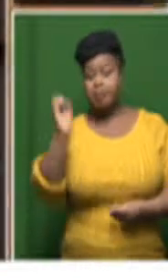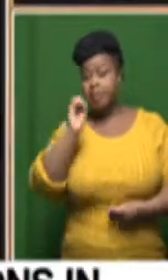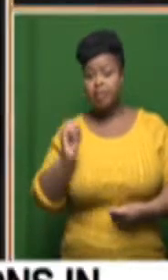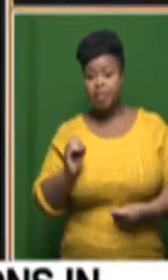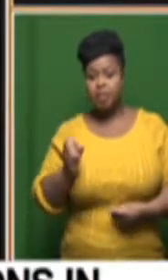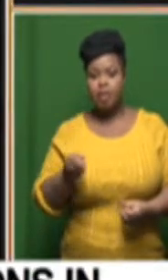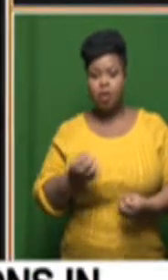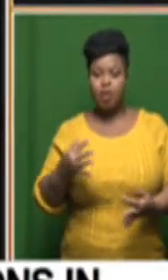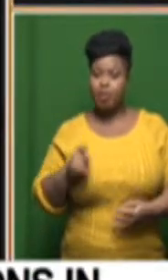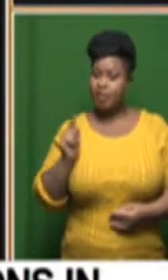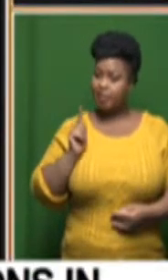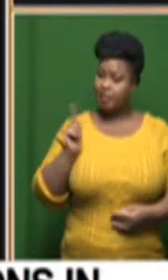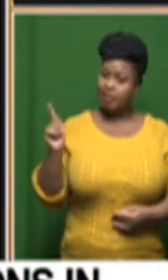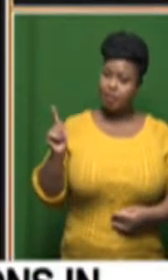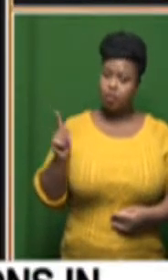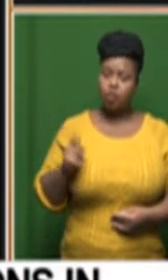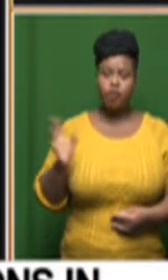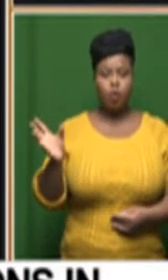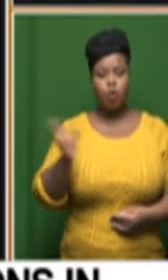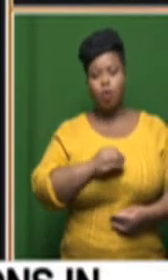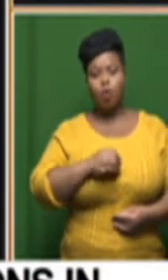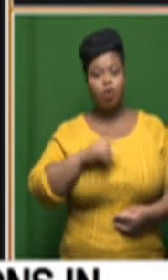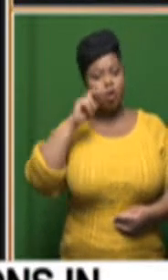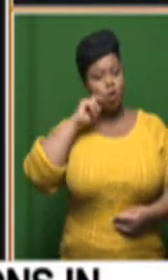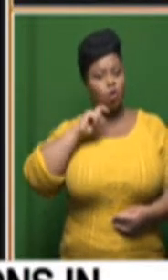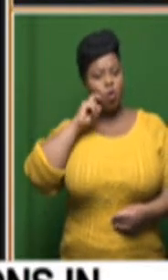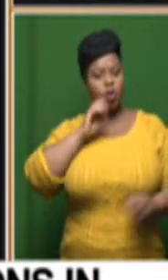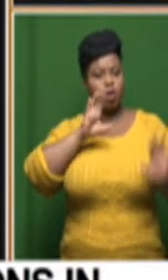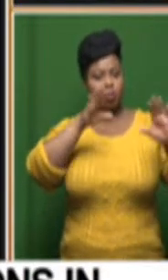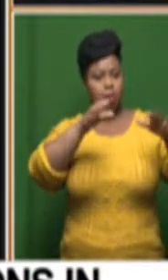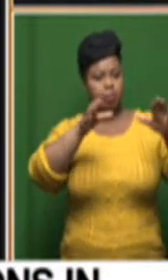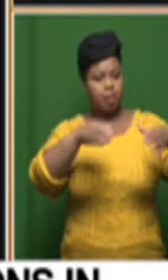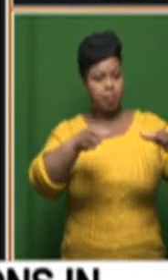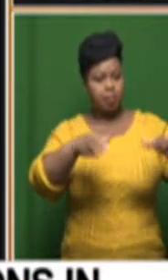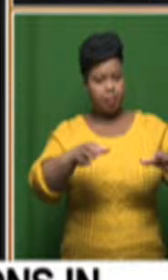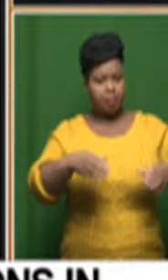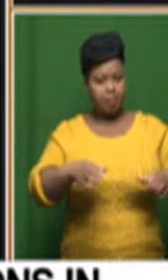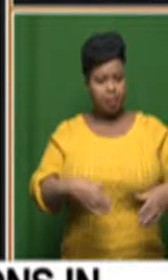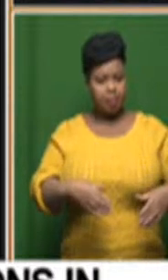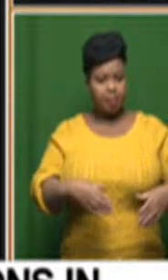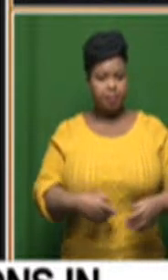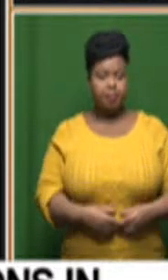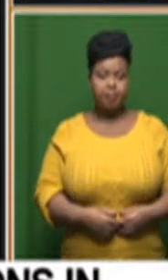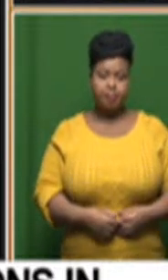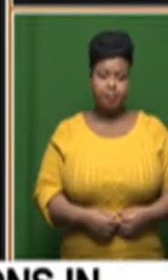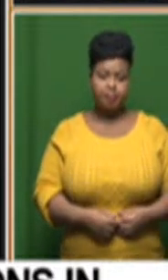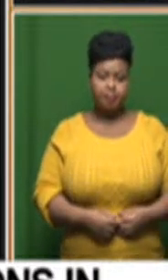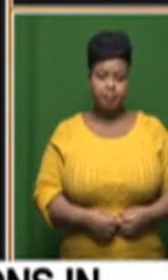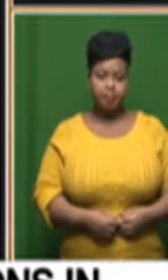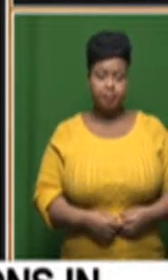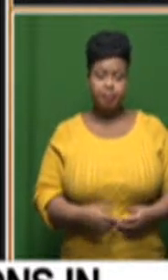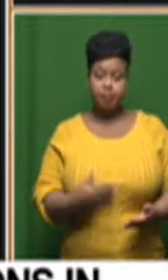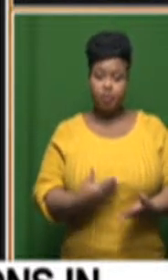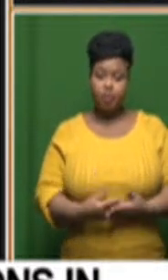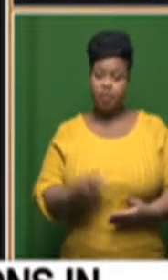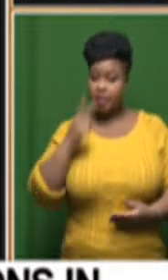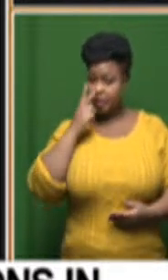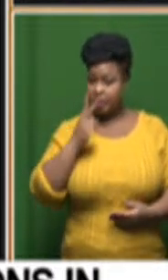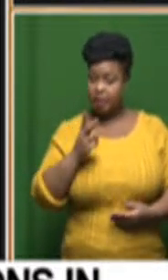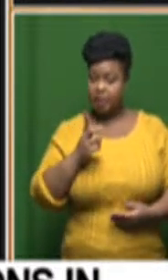and this is done for all the age brackets. I just highlighted this age bracket. Now you can